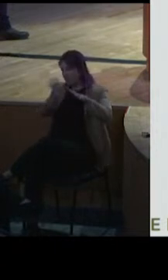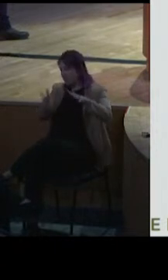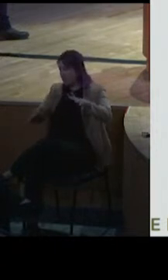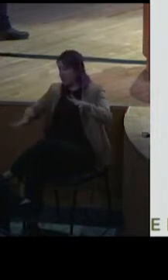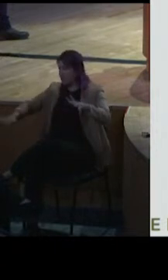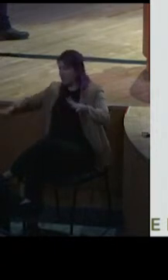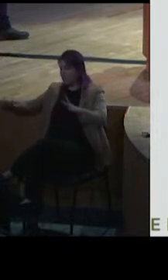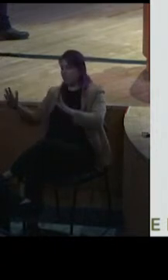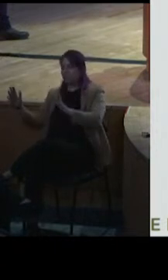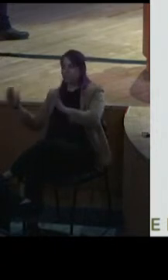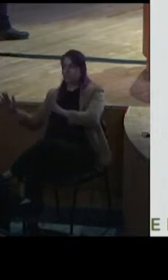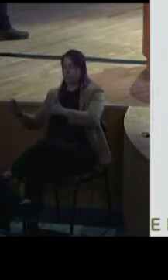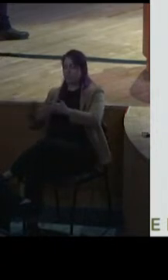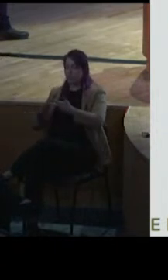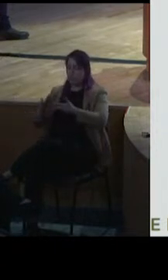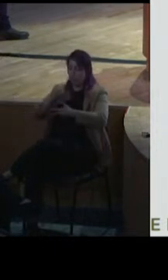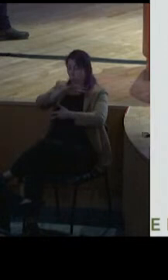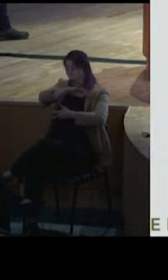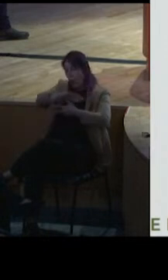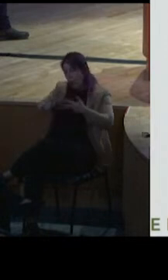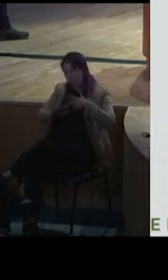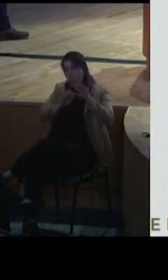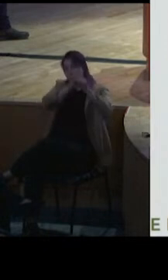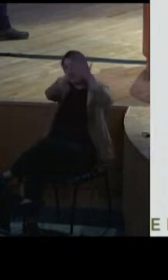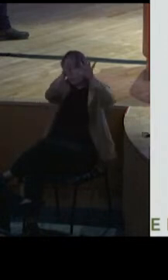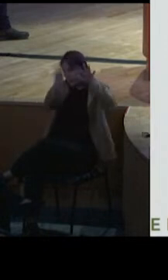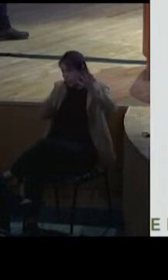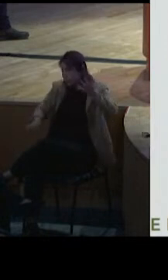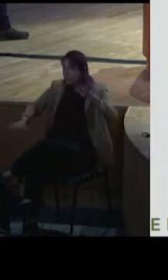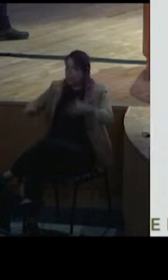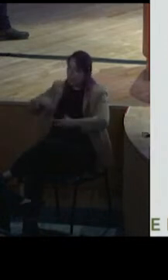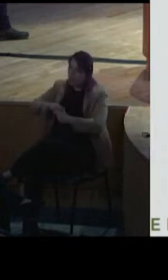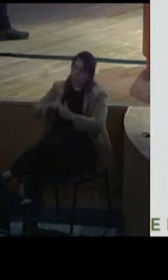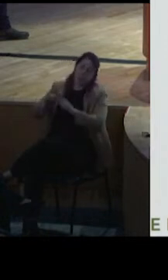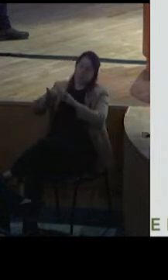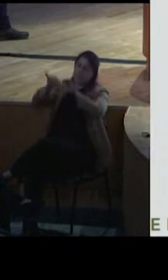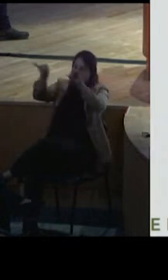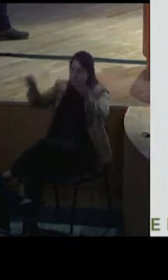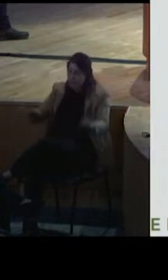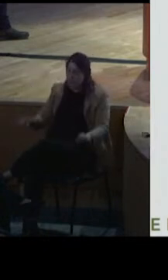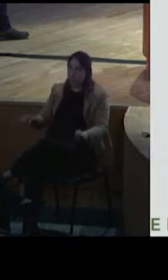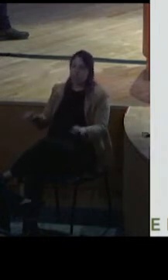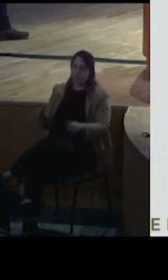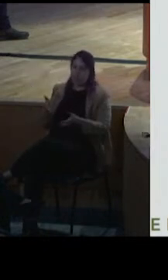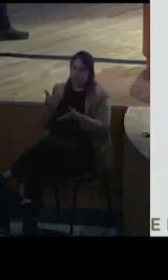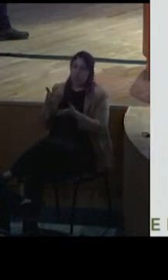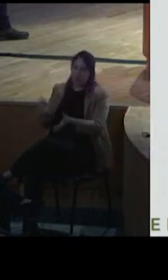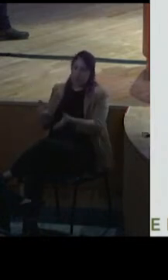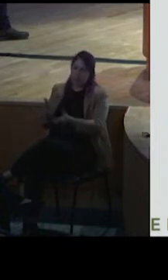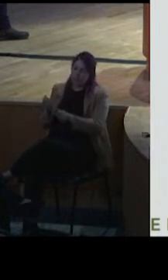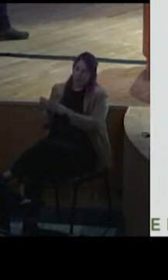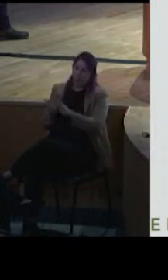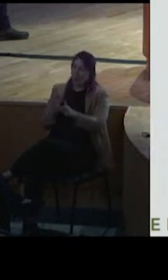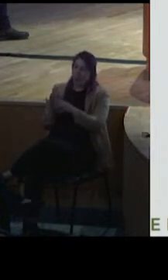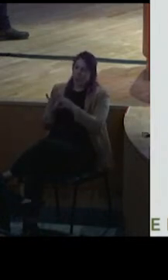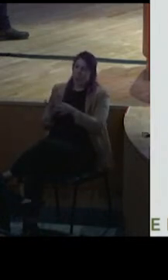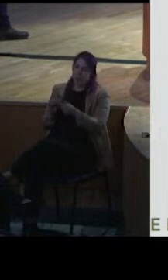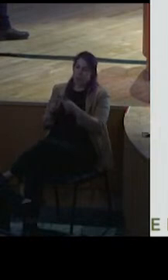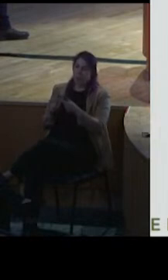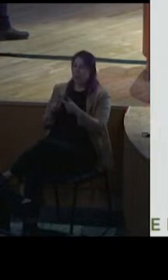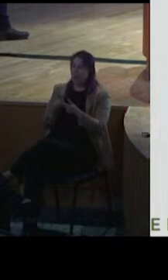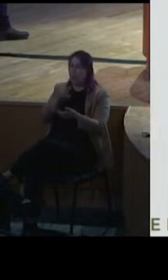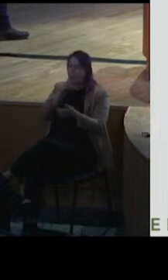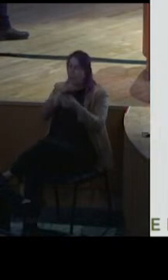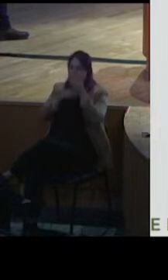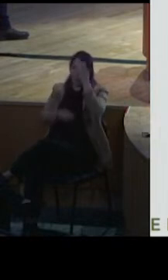the mountaintop are all included in this system of an ahupua'a. And they're all connected and they all have symbiotic relationships to each other